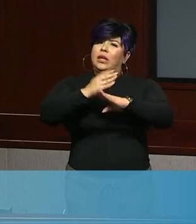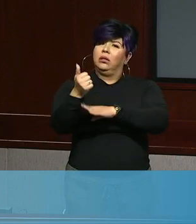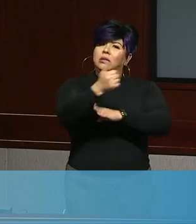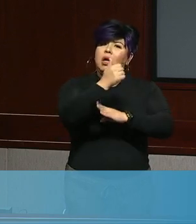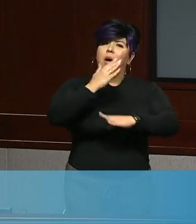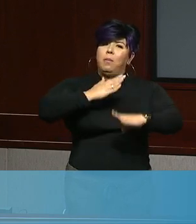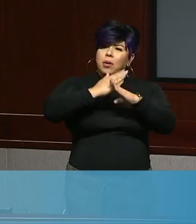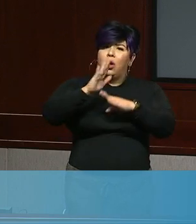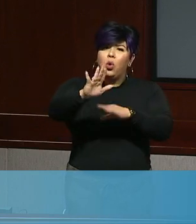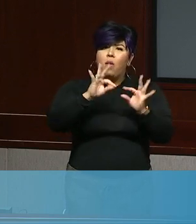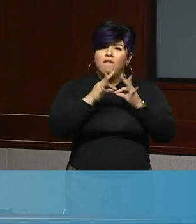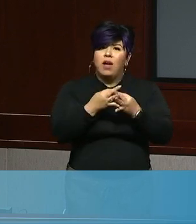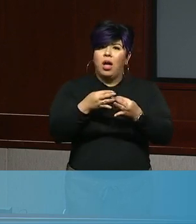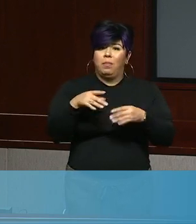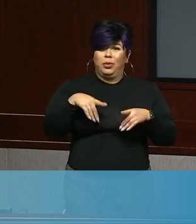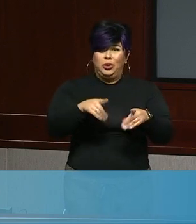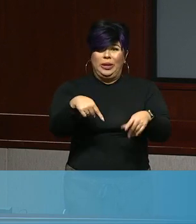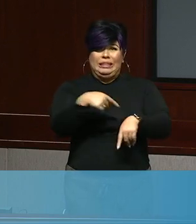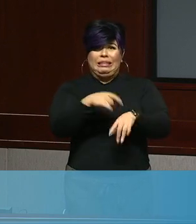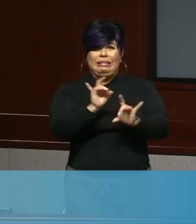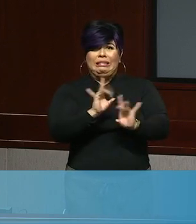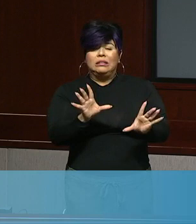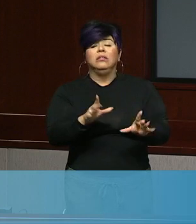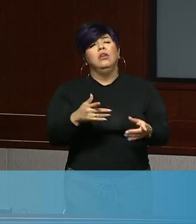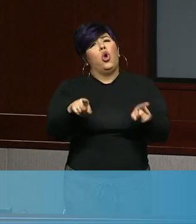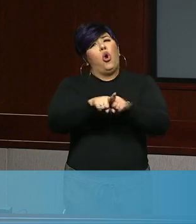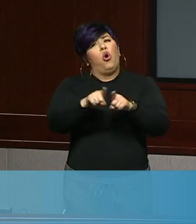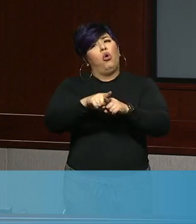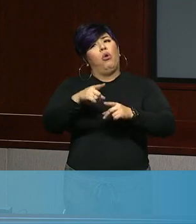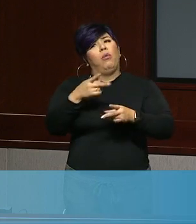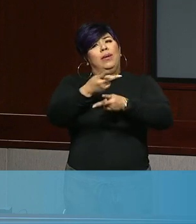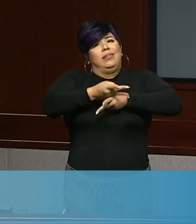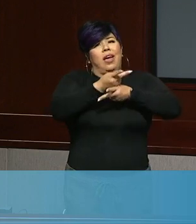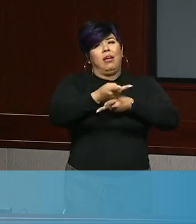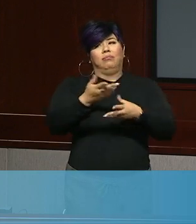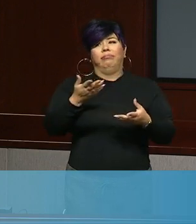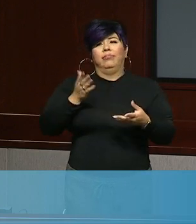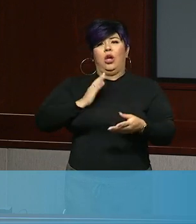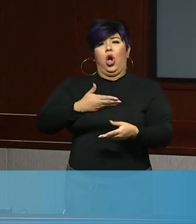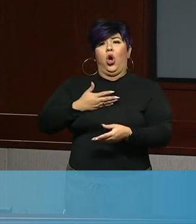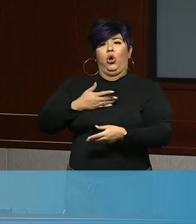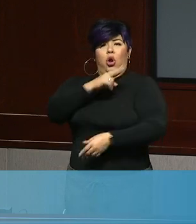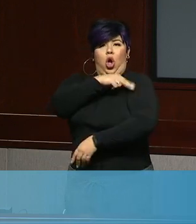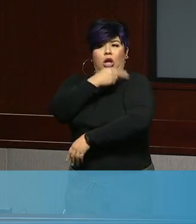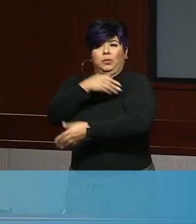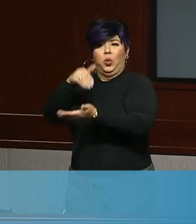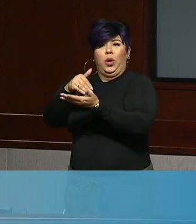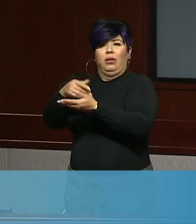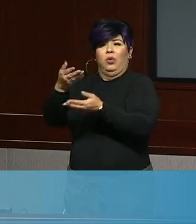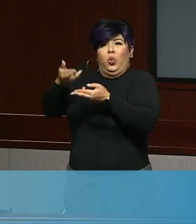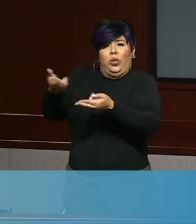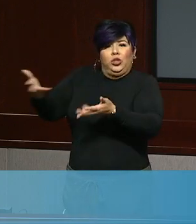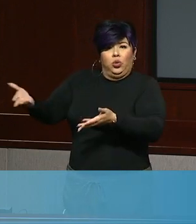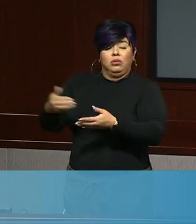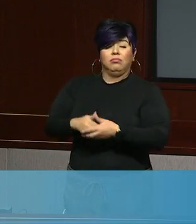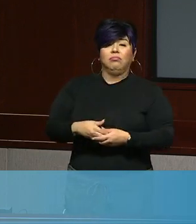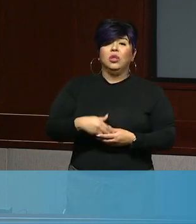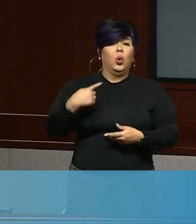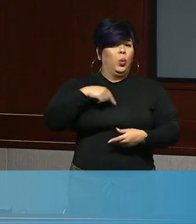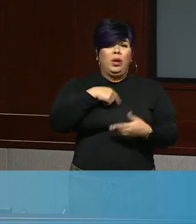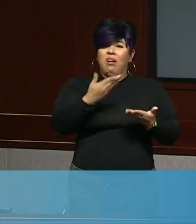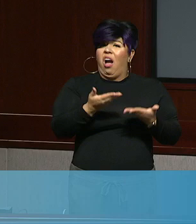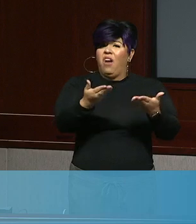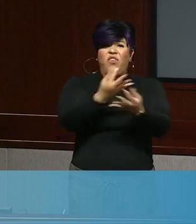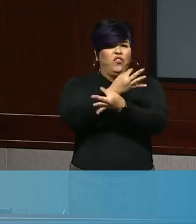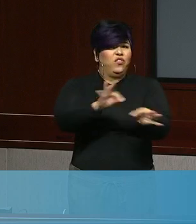ones healthy during the pandemic and to preserve our healthcare resources. Our department is offering free flu vaccinations.